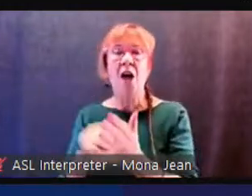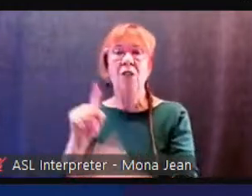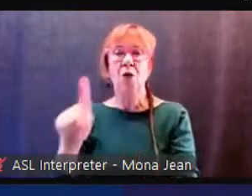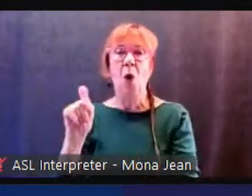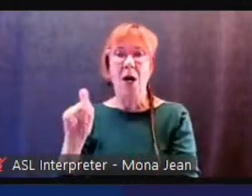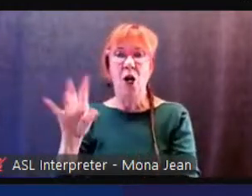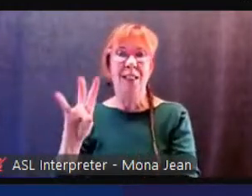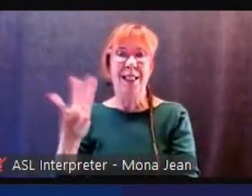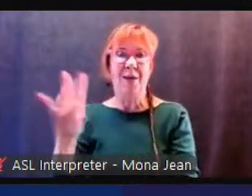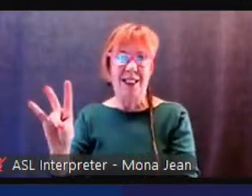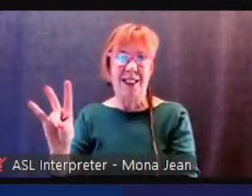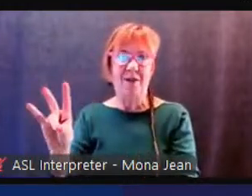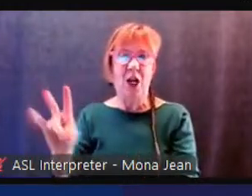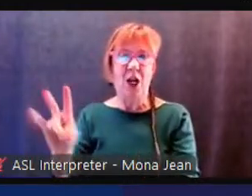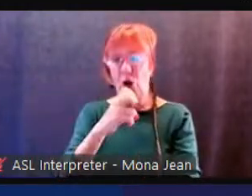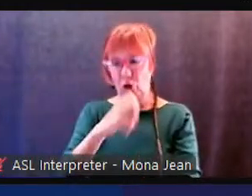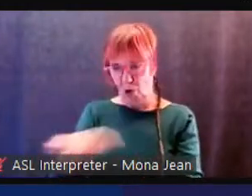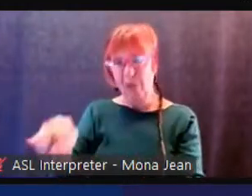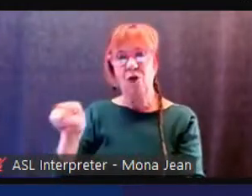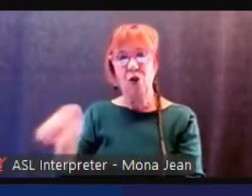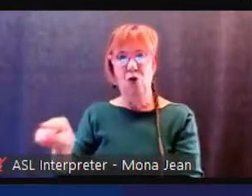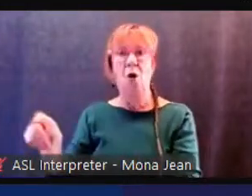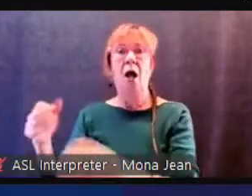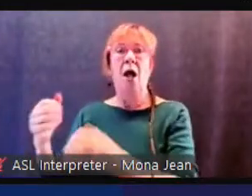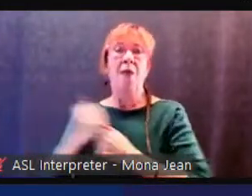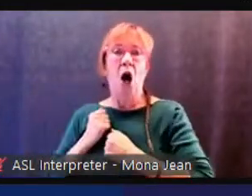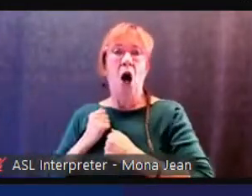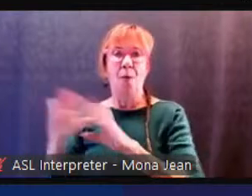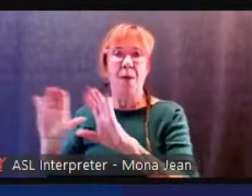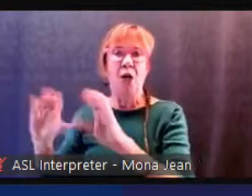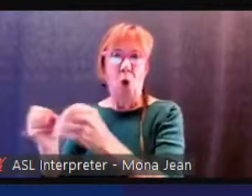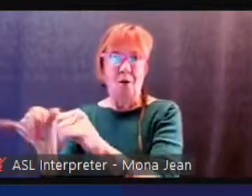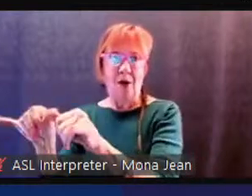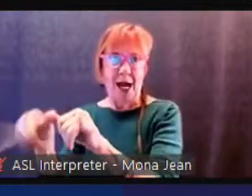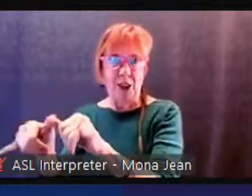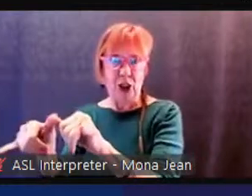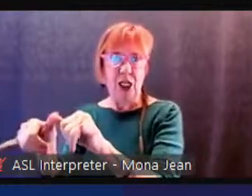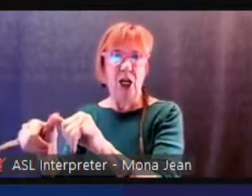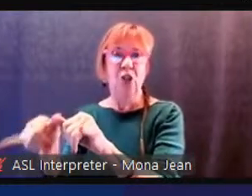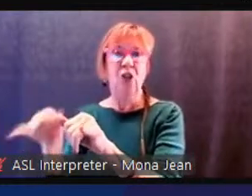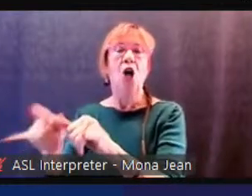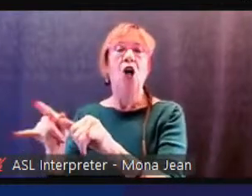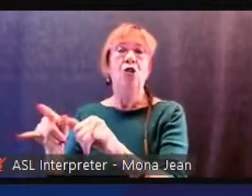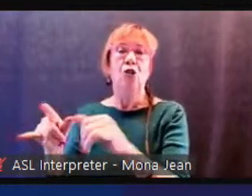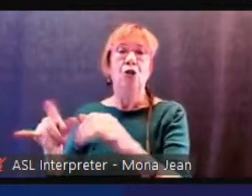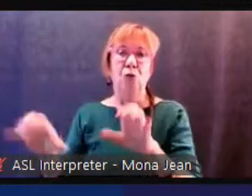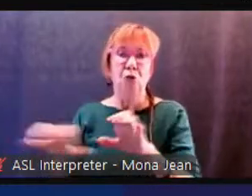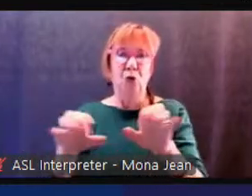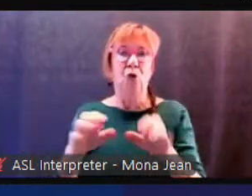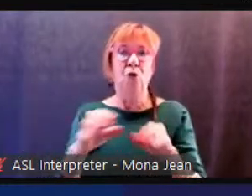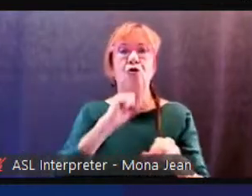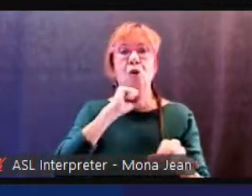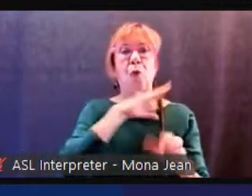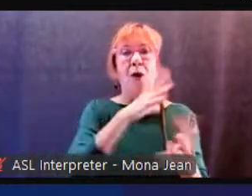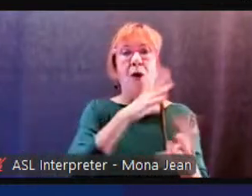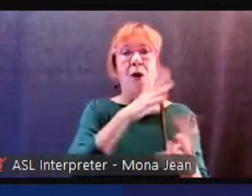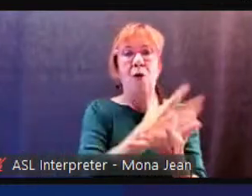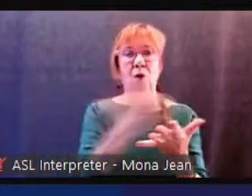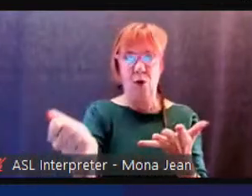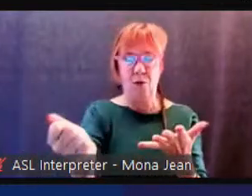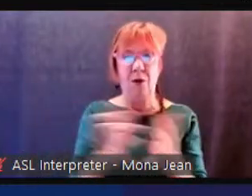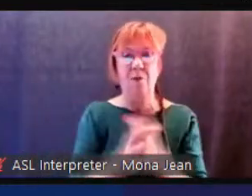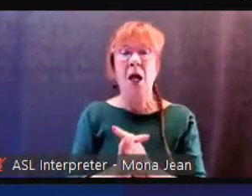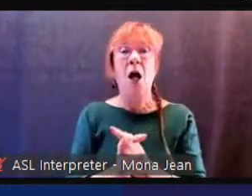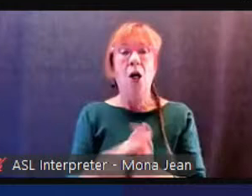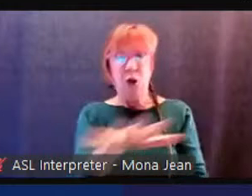5,177 of those ROEs over to the Army Corps of Engineers for conducting debris removal activities. So within